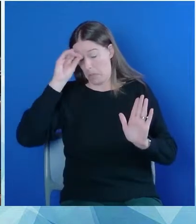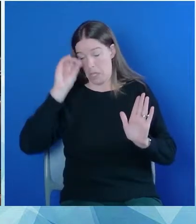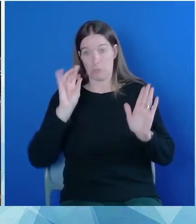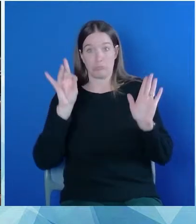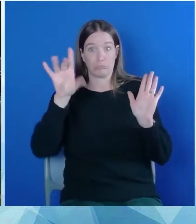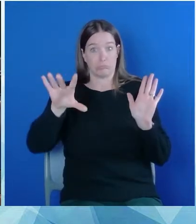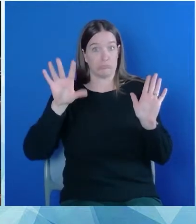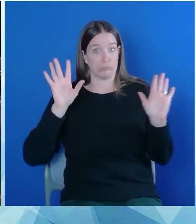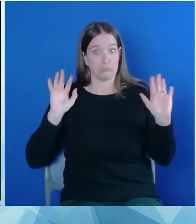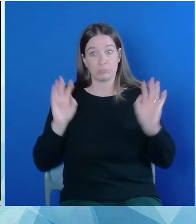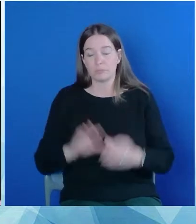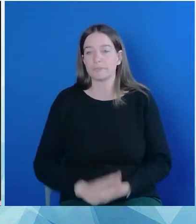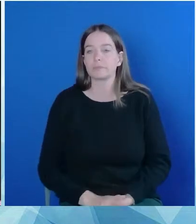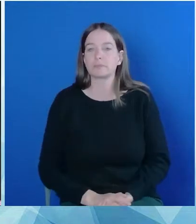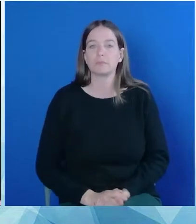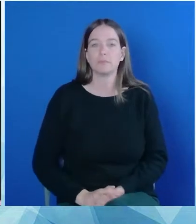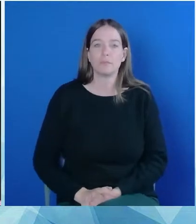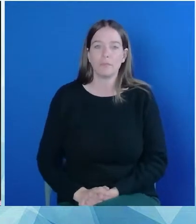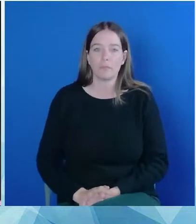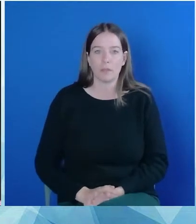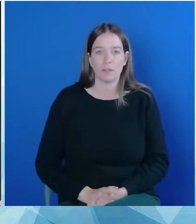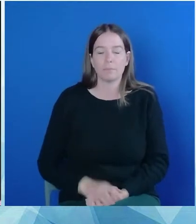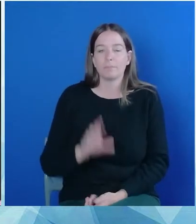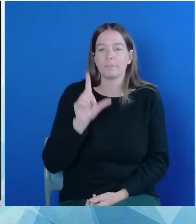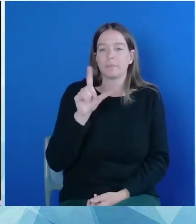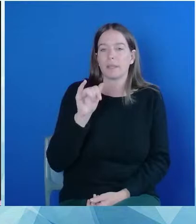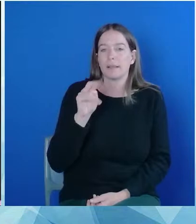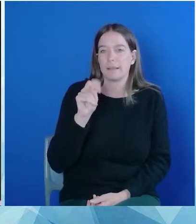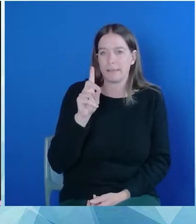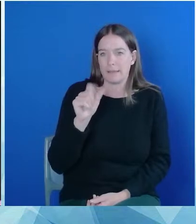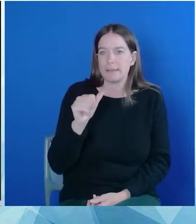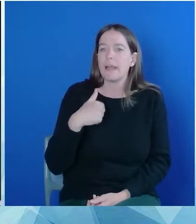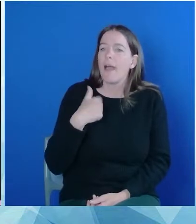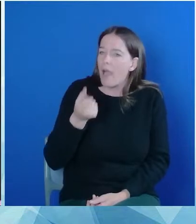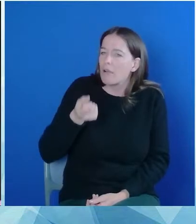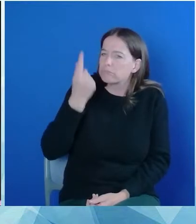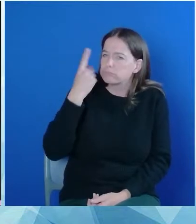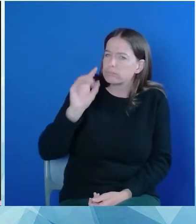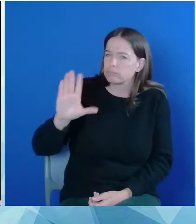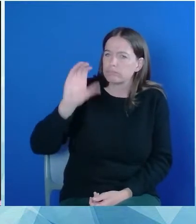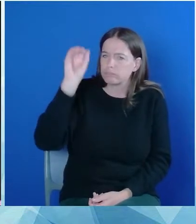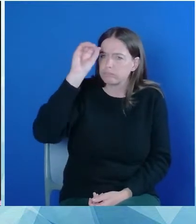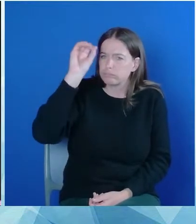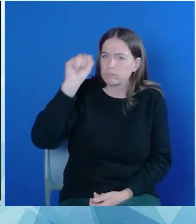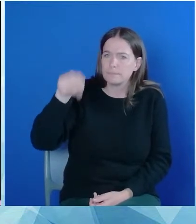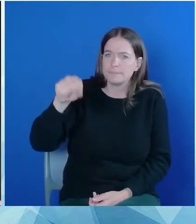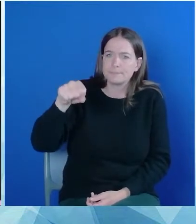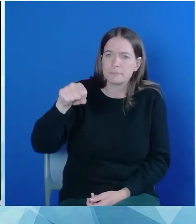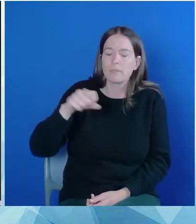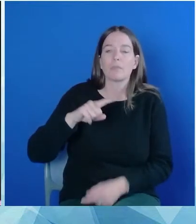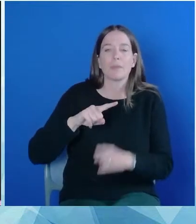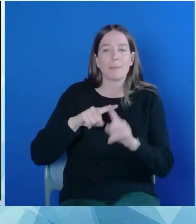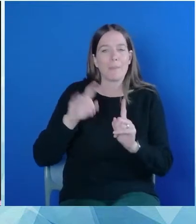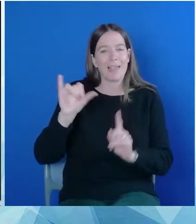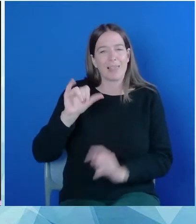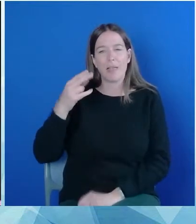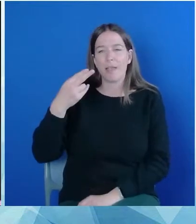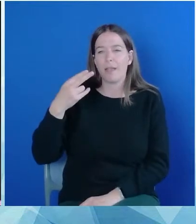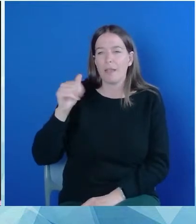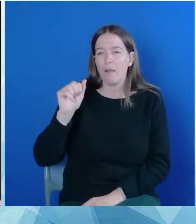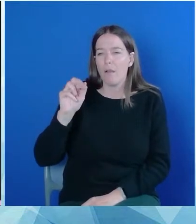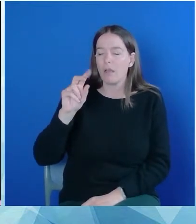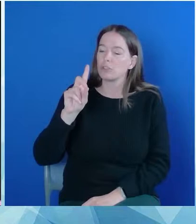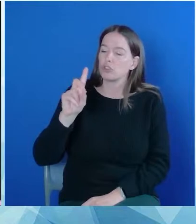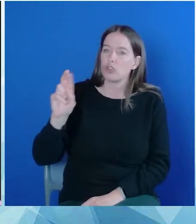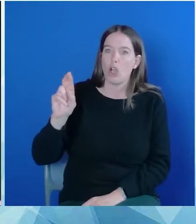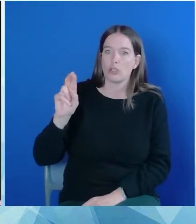opinion. I understand your opinion, but like Dr. Harvey Goodstein had